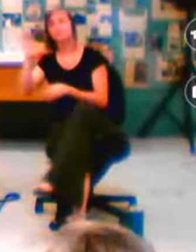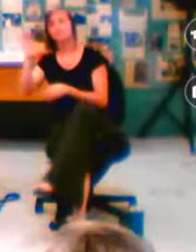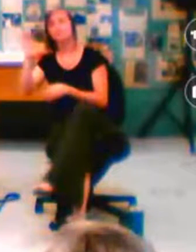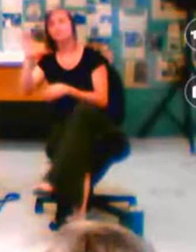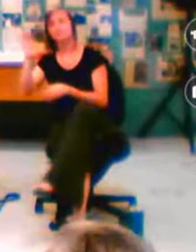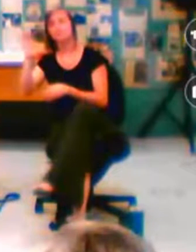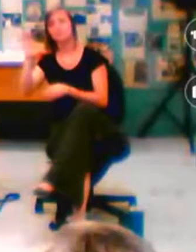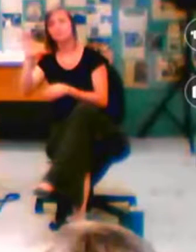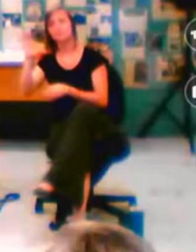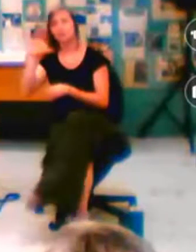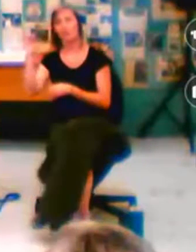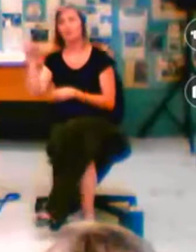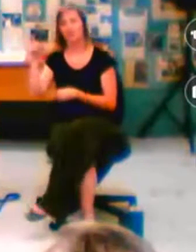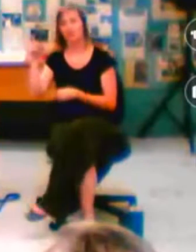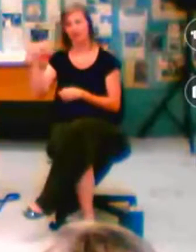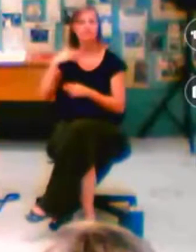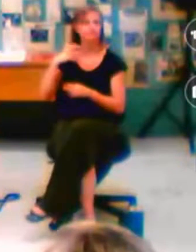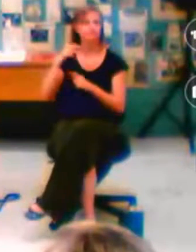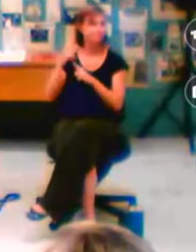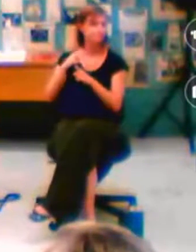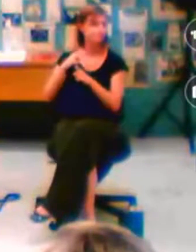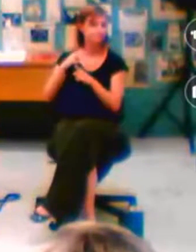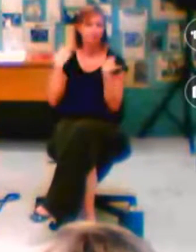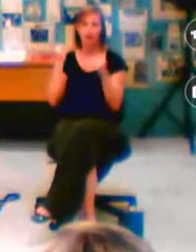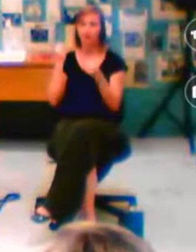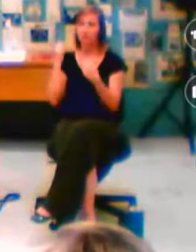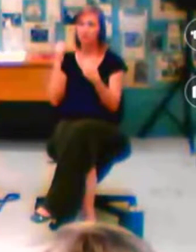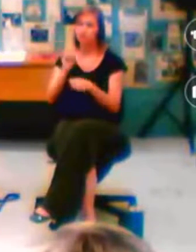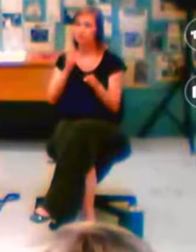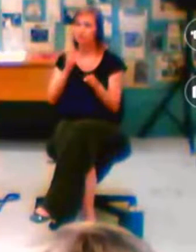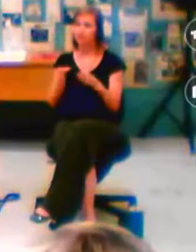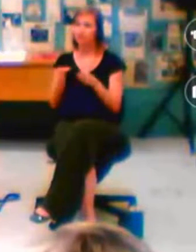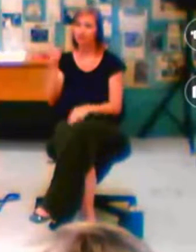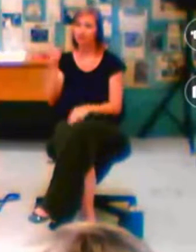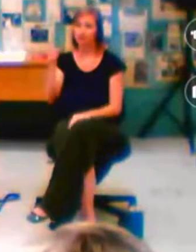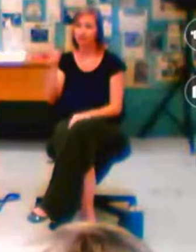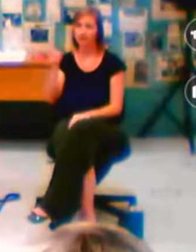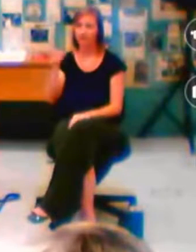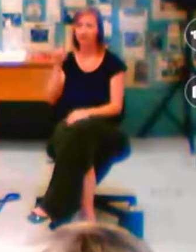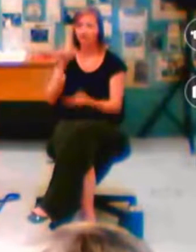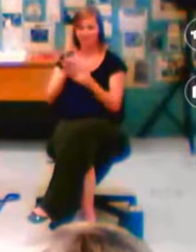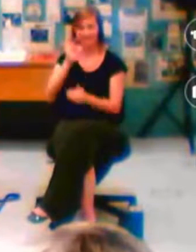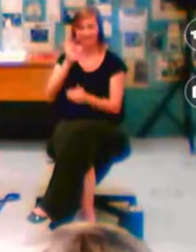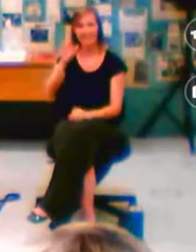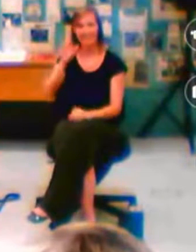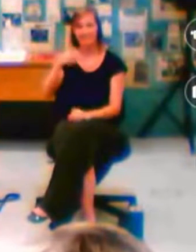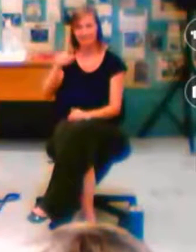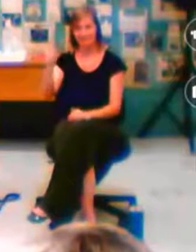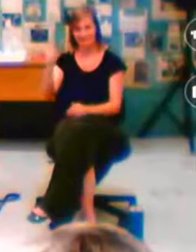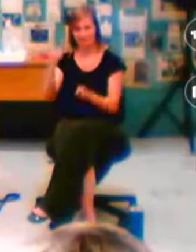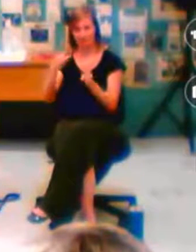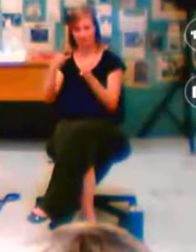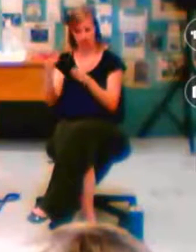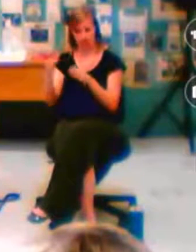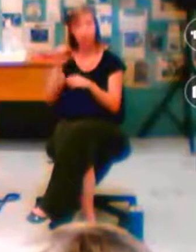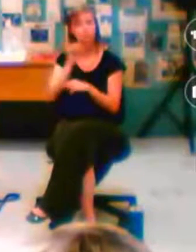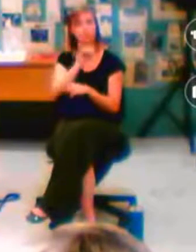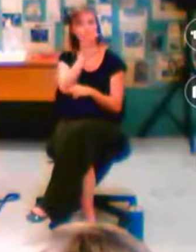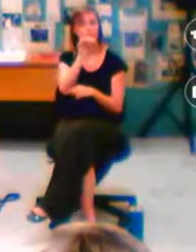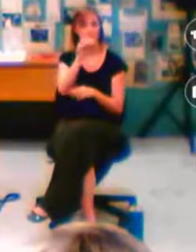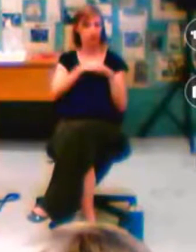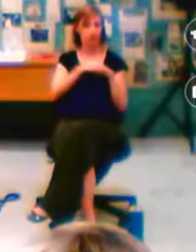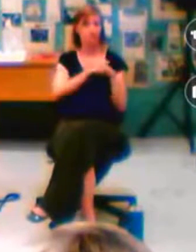And I actually would encourage you, I know you mentioned you did the math. I did the math on my situation.